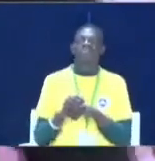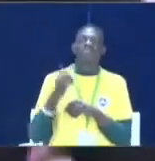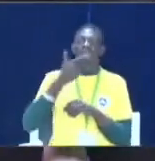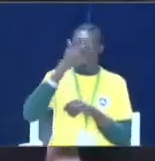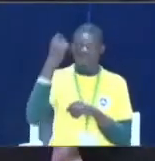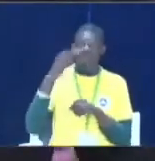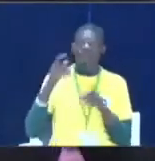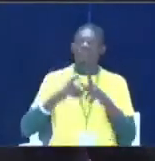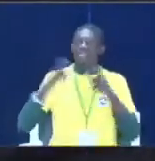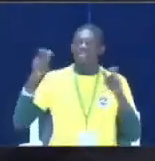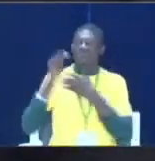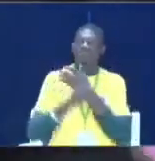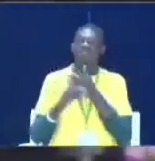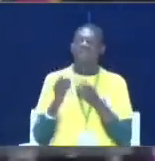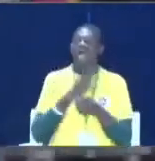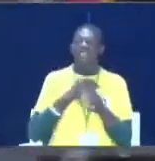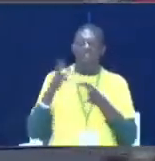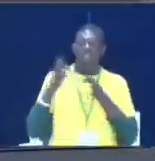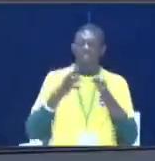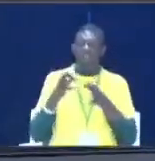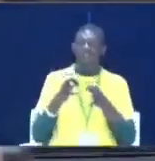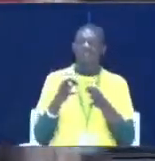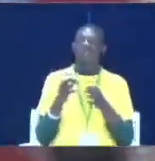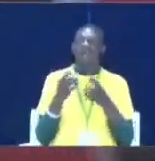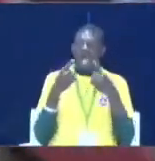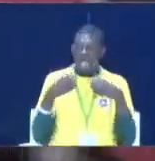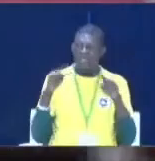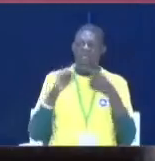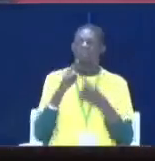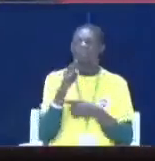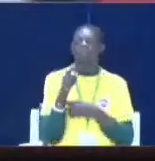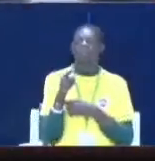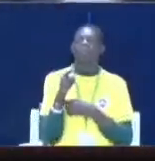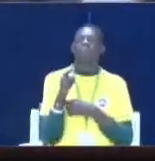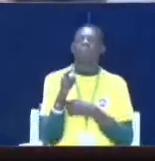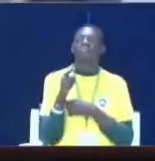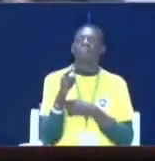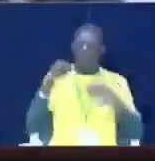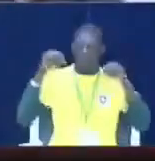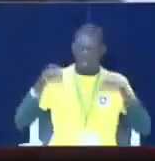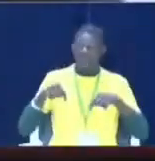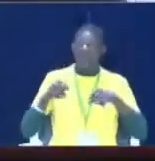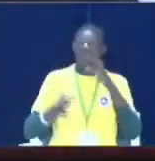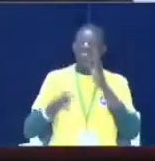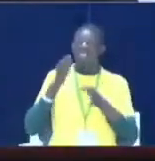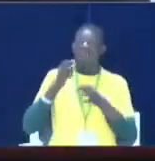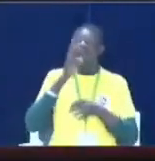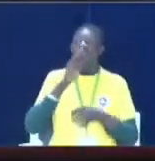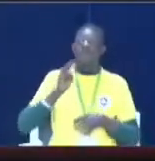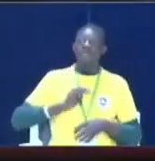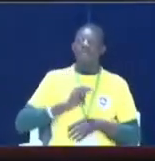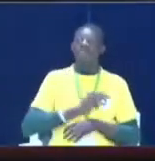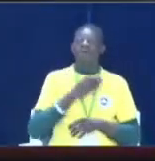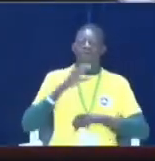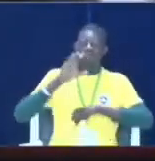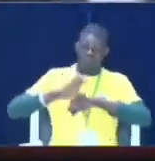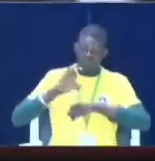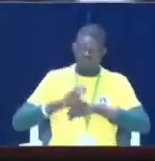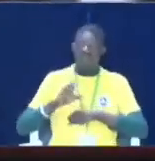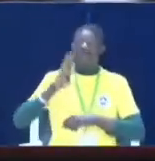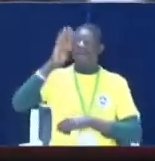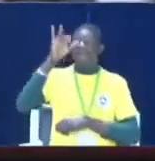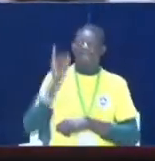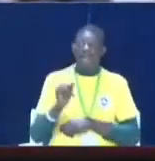Because of the enlargement capacity. And let me help you, let me announce to you tonight. If you are a member of this church,